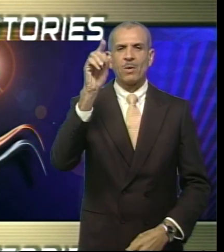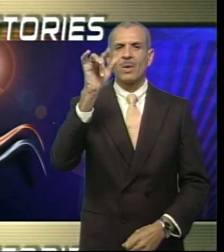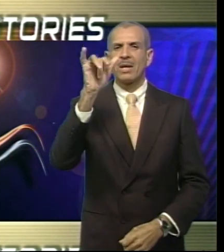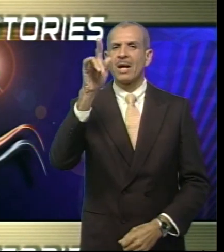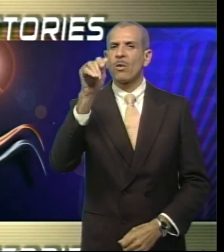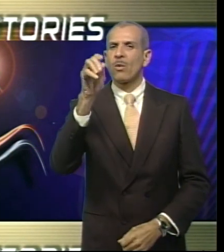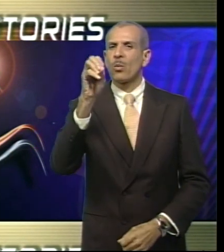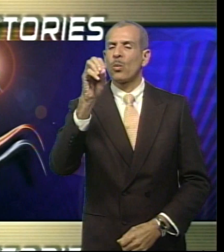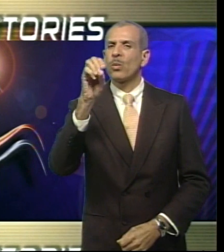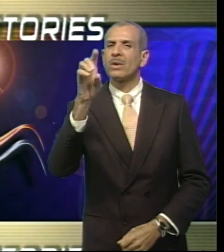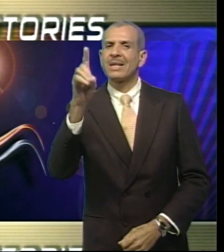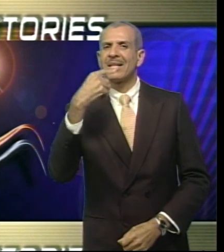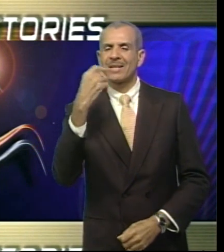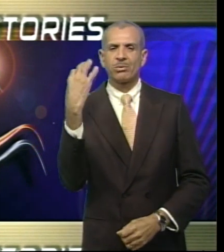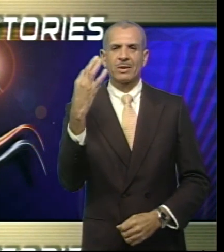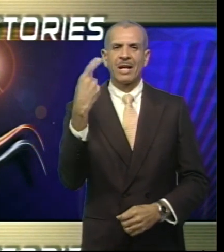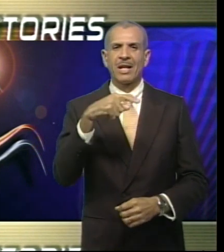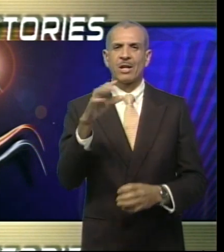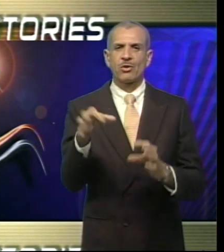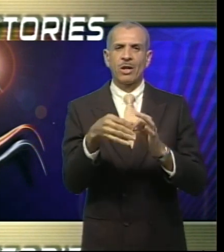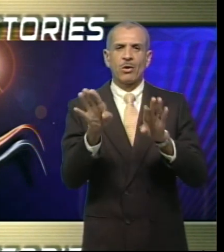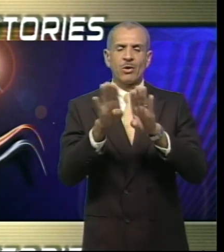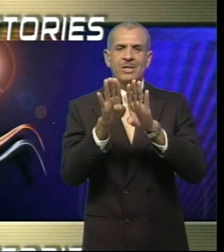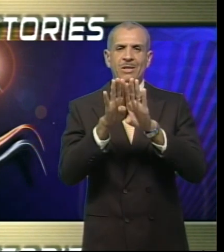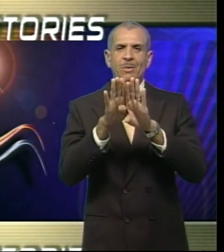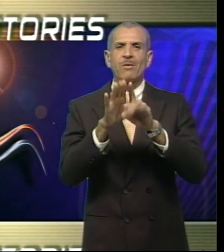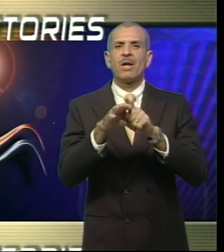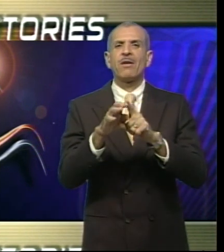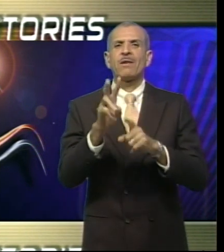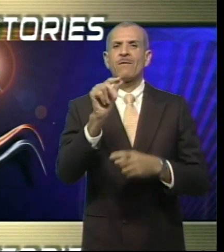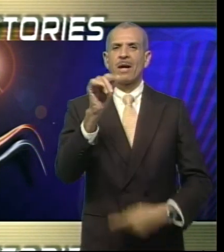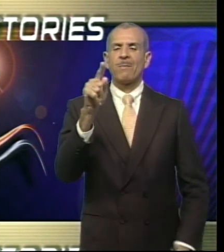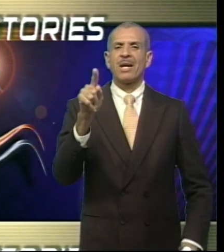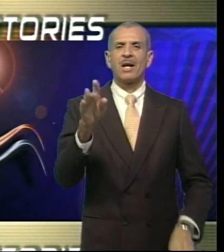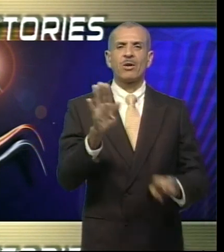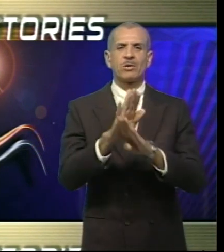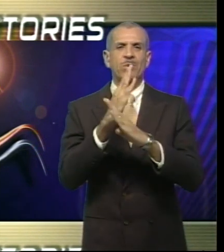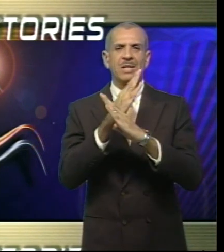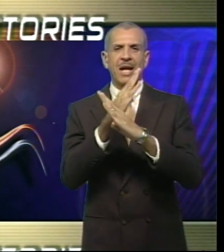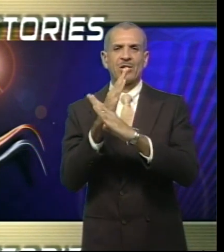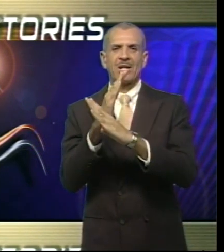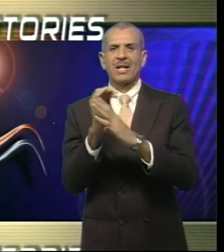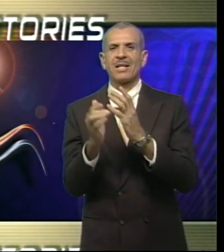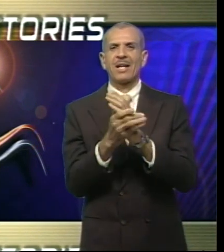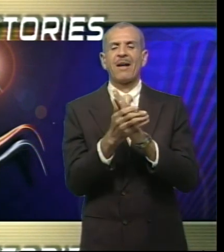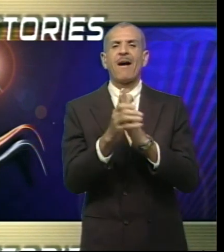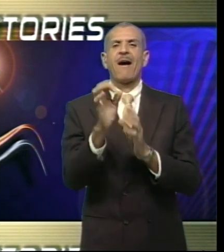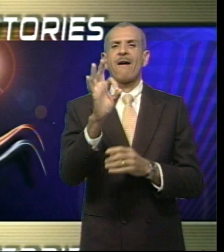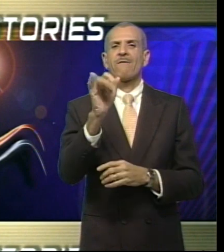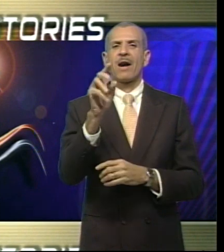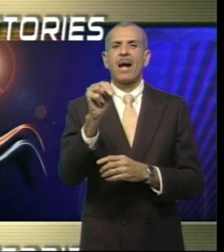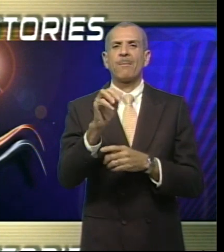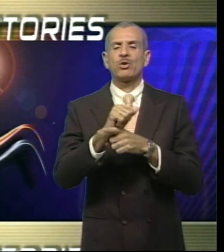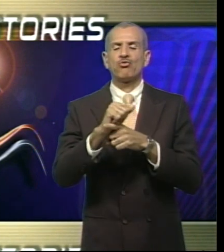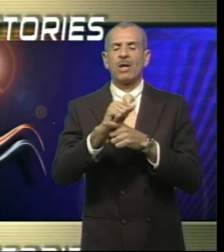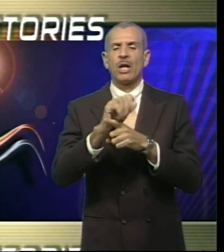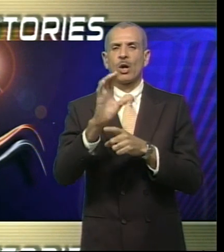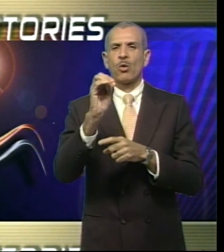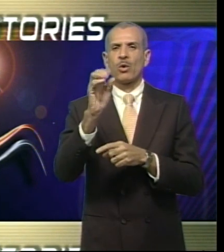He was delivering remarks at the joint closing ceremony for the VIP Close Protection and Tactical Firearms Training